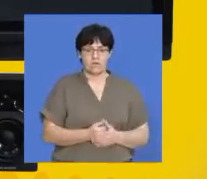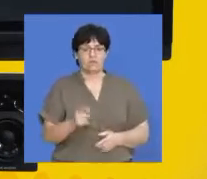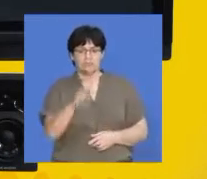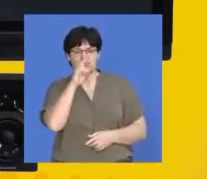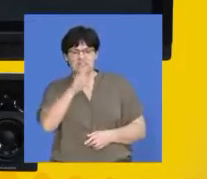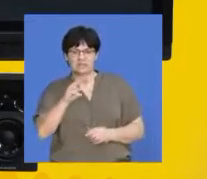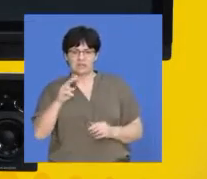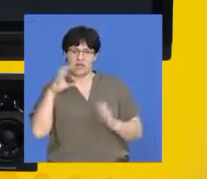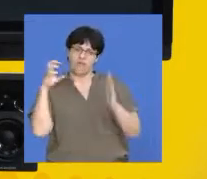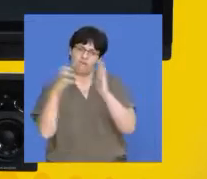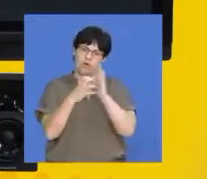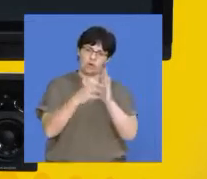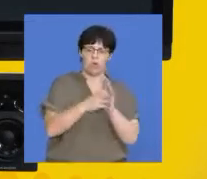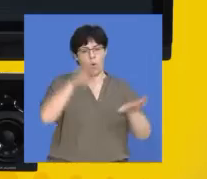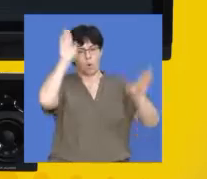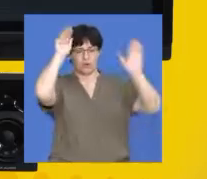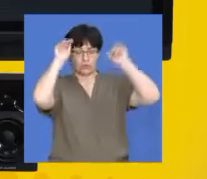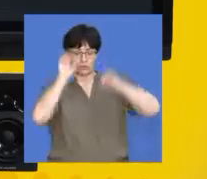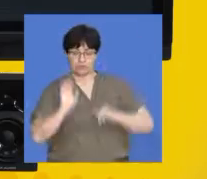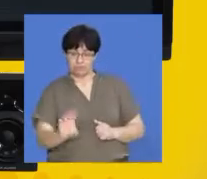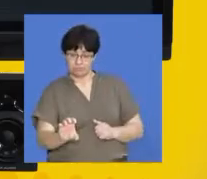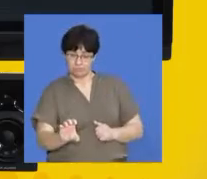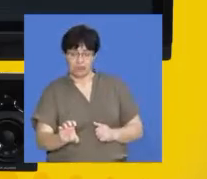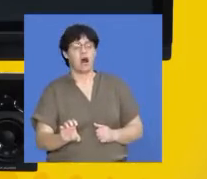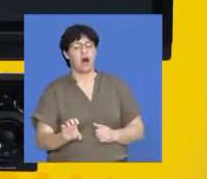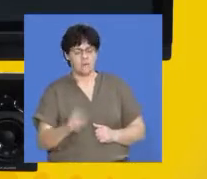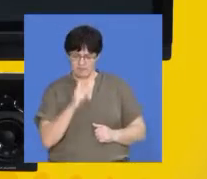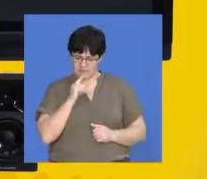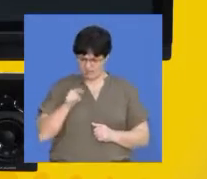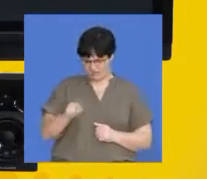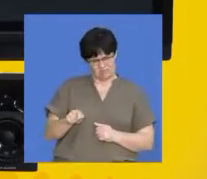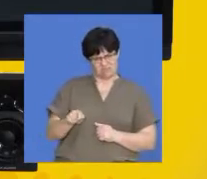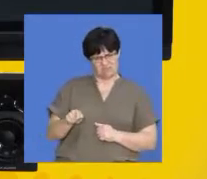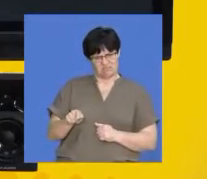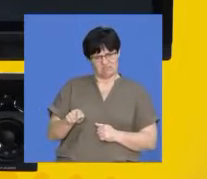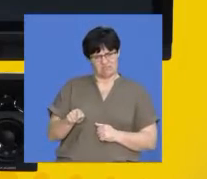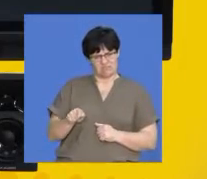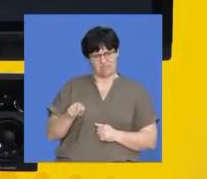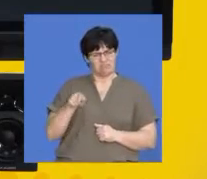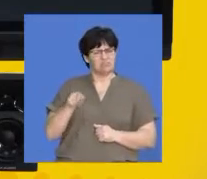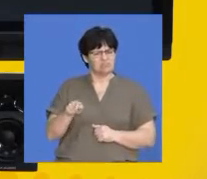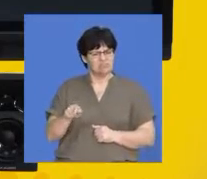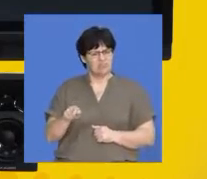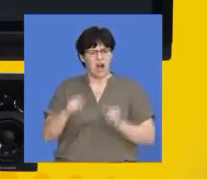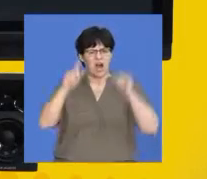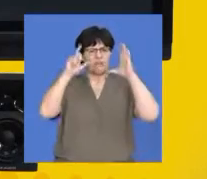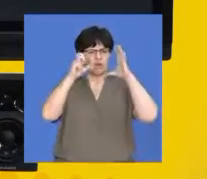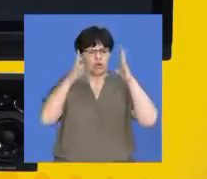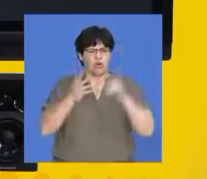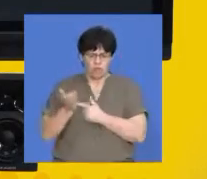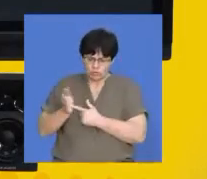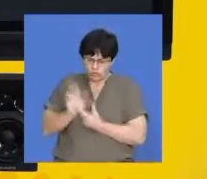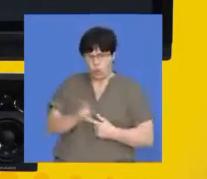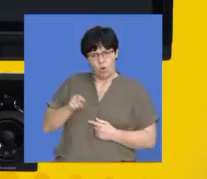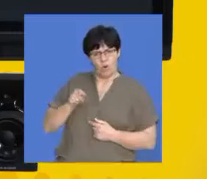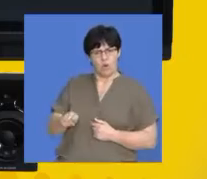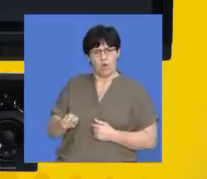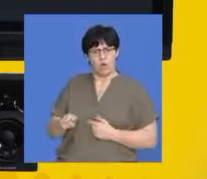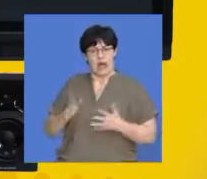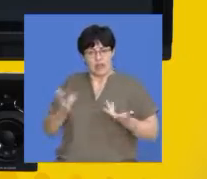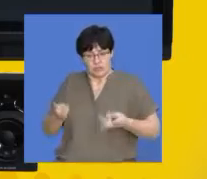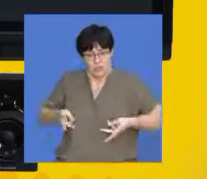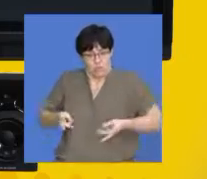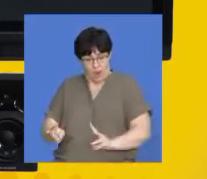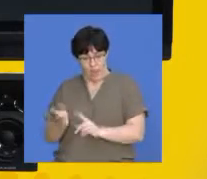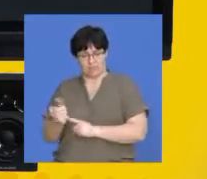a photograph or a cartoon, you should be able to say why you think a photographer showed the event in that